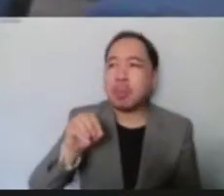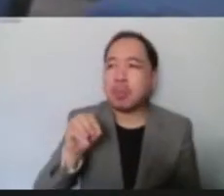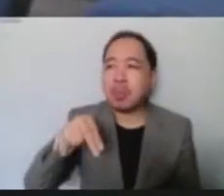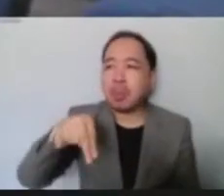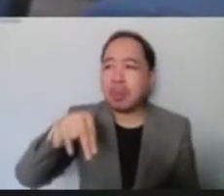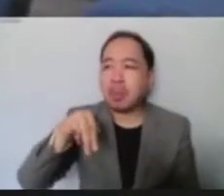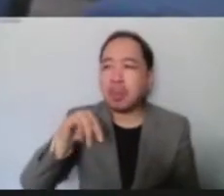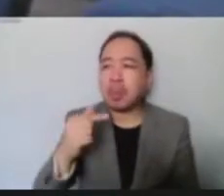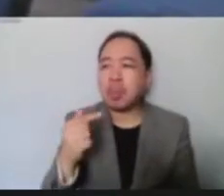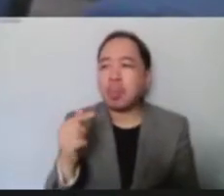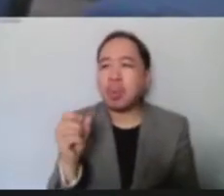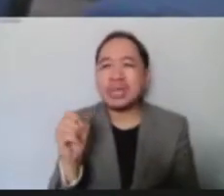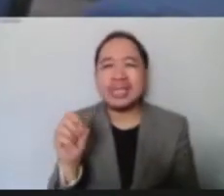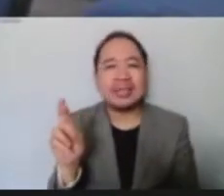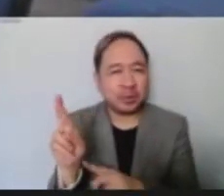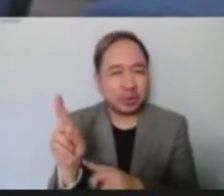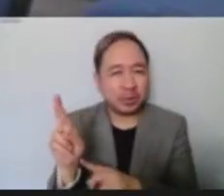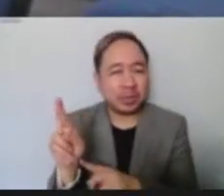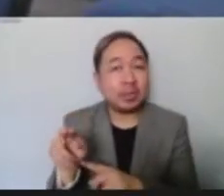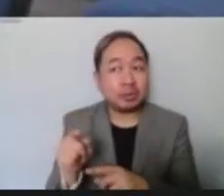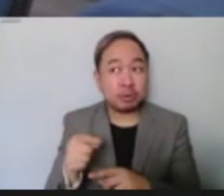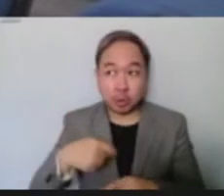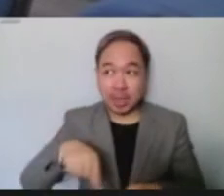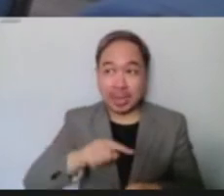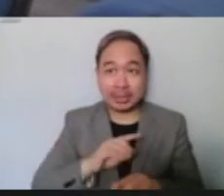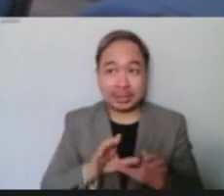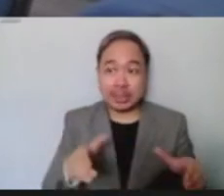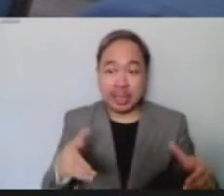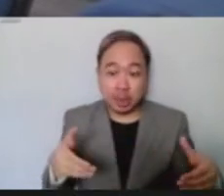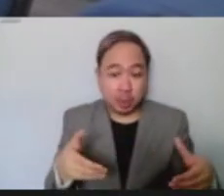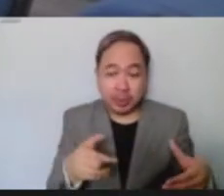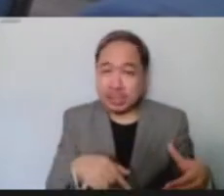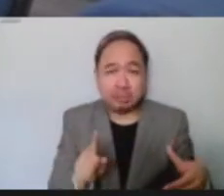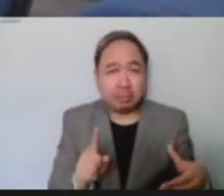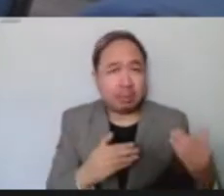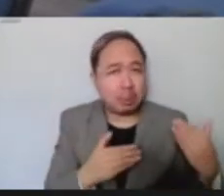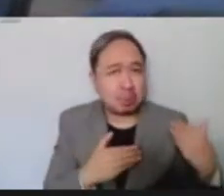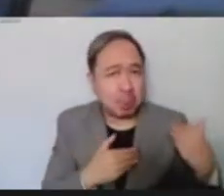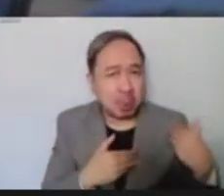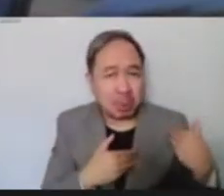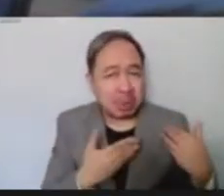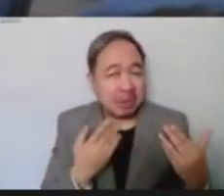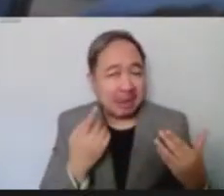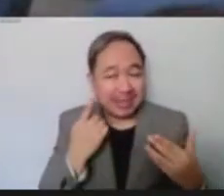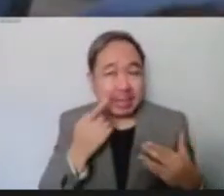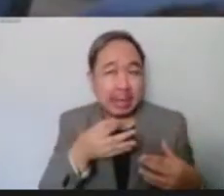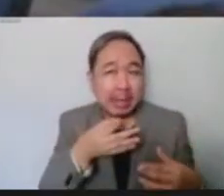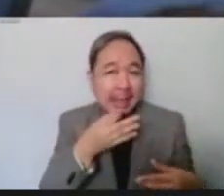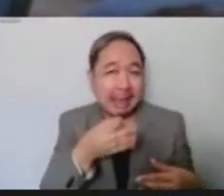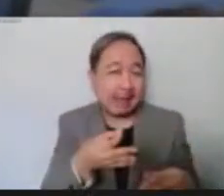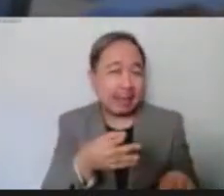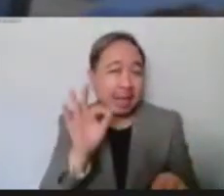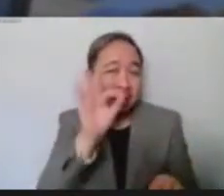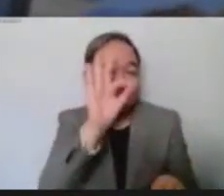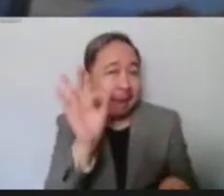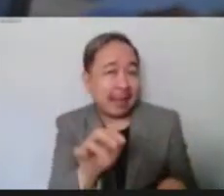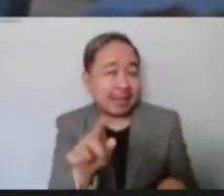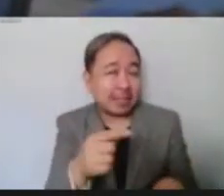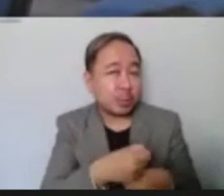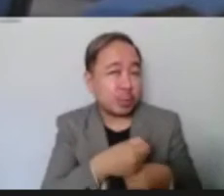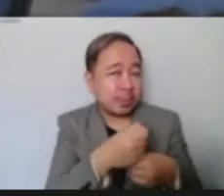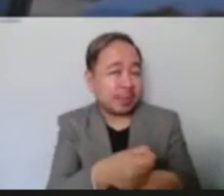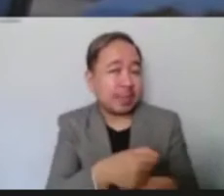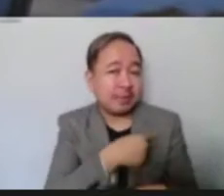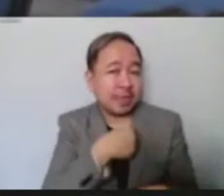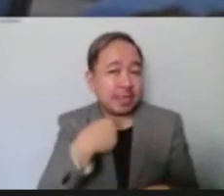uh to me it's meaningless given the Mandate of this committee so I I just asked my distinguished colleagues from China you know